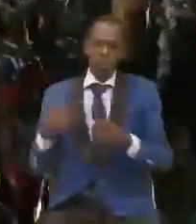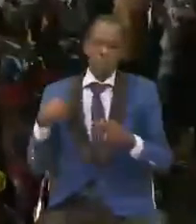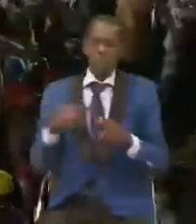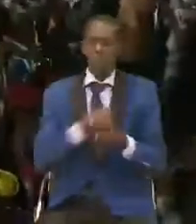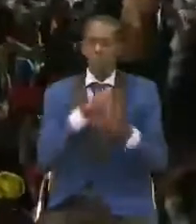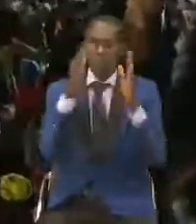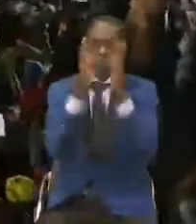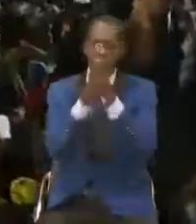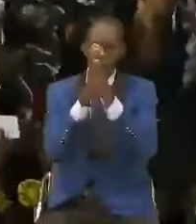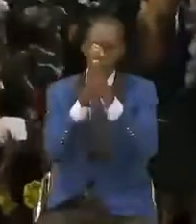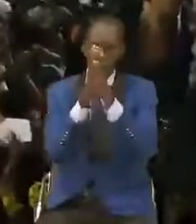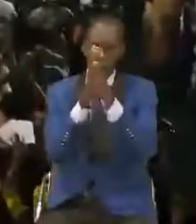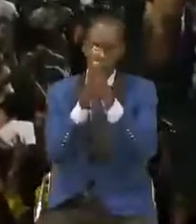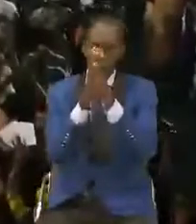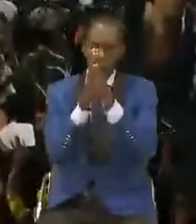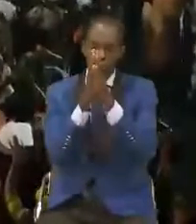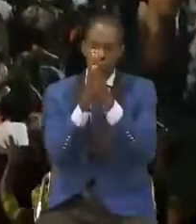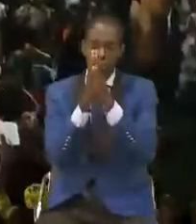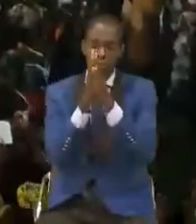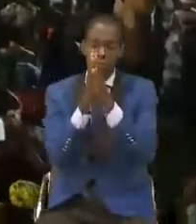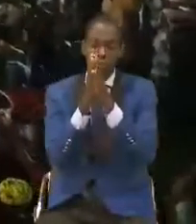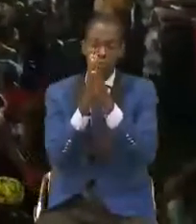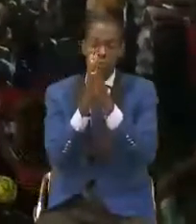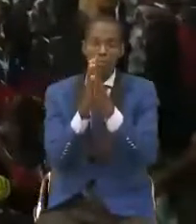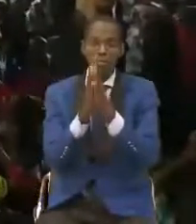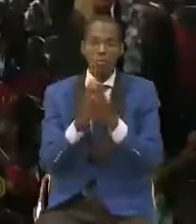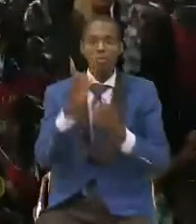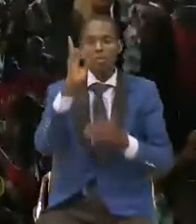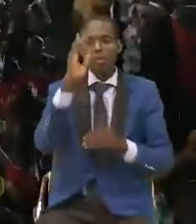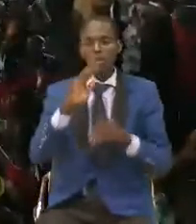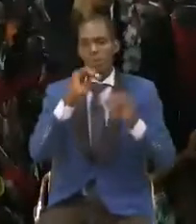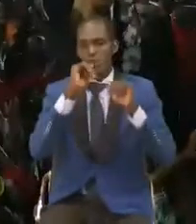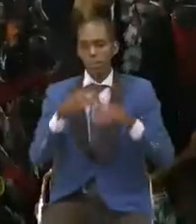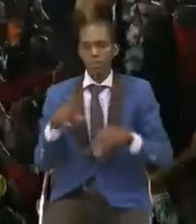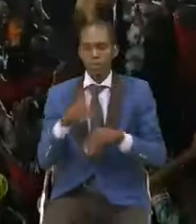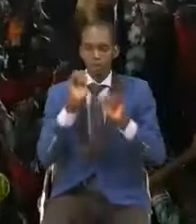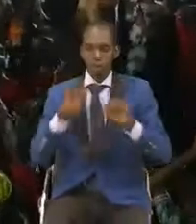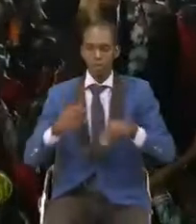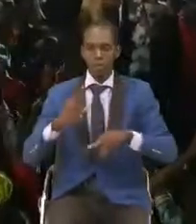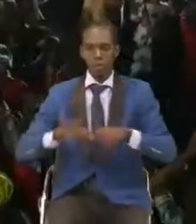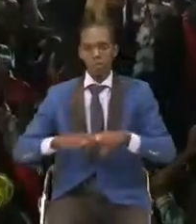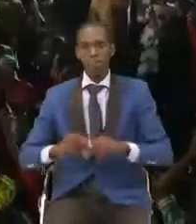every life in jesus name we pray